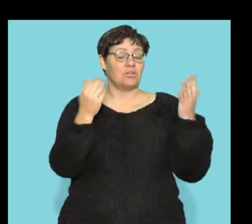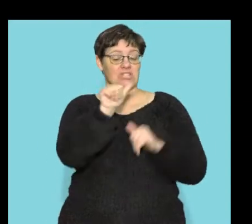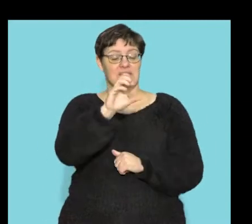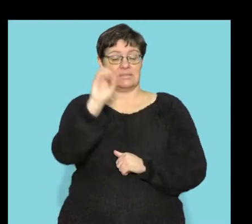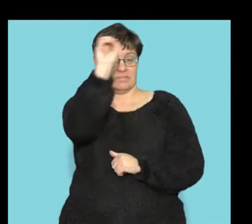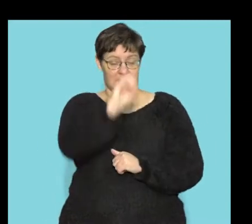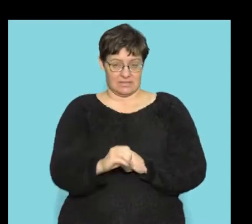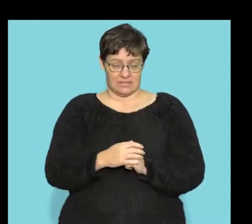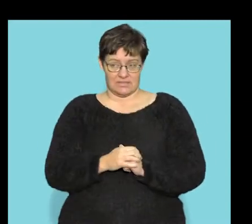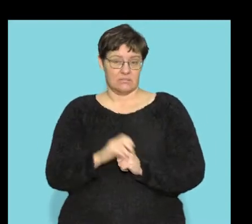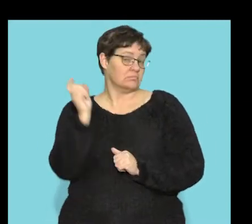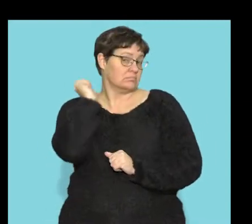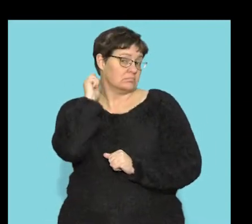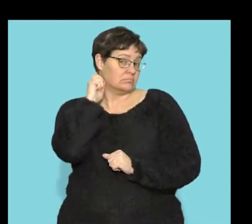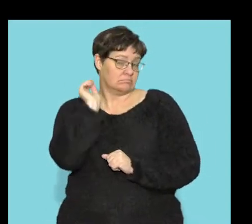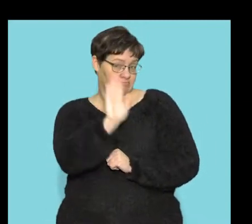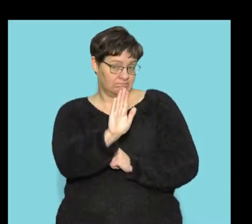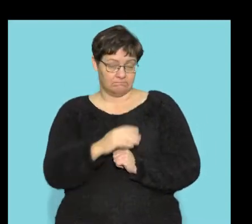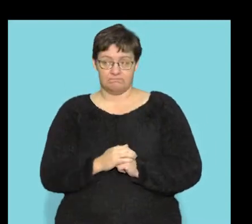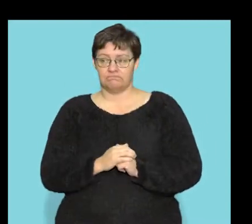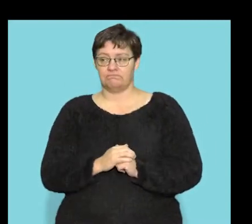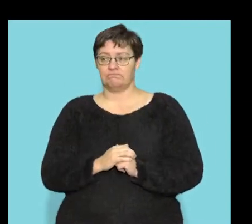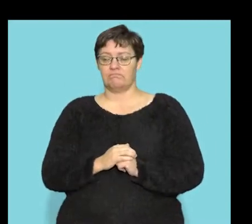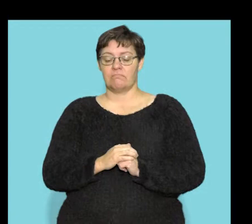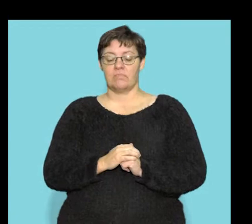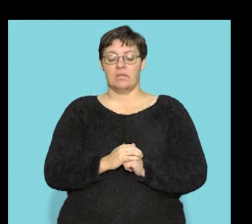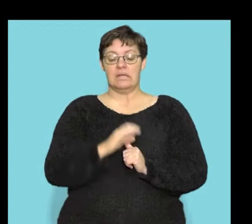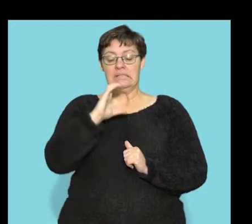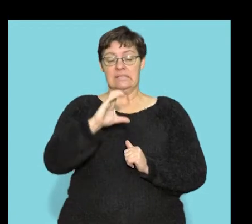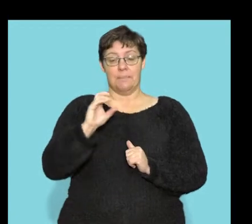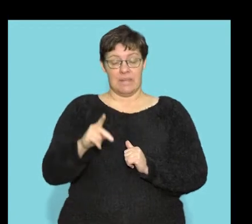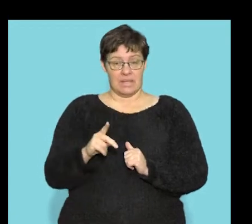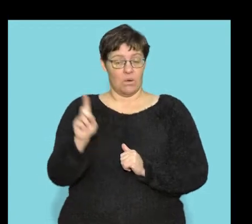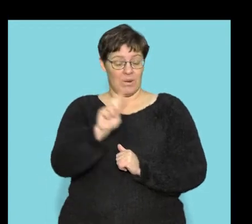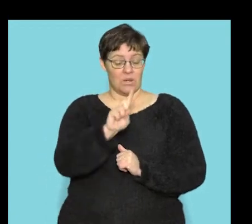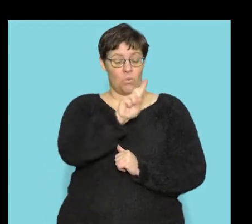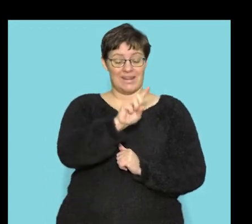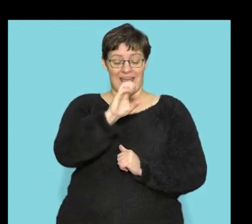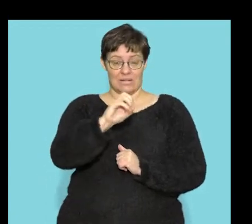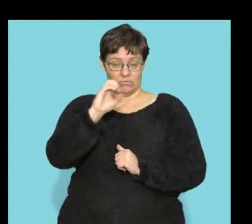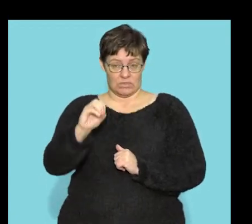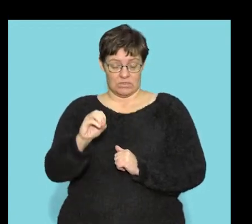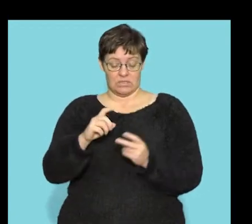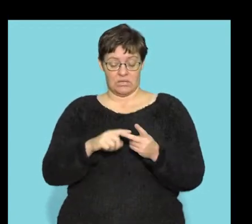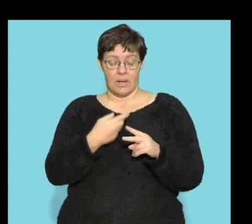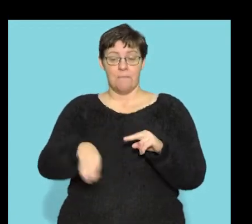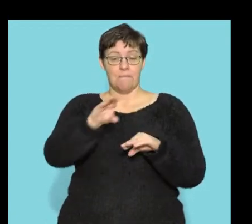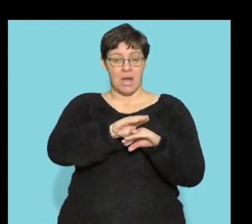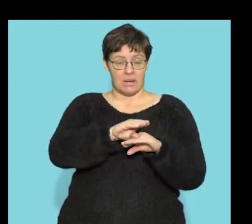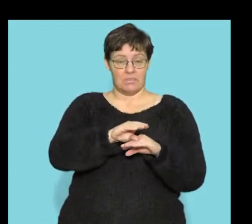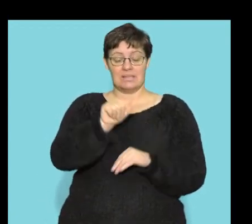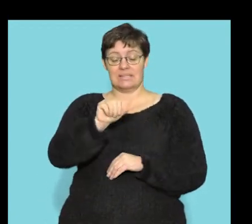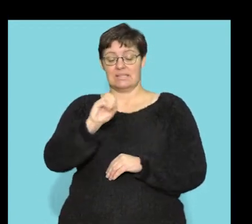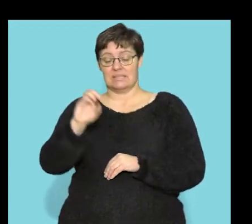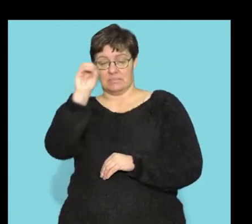So therefore, keep this in mind. Your cost price is 100, your markup